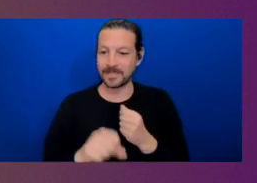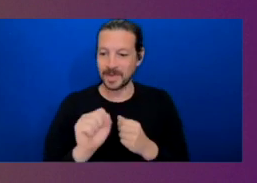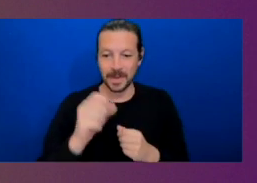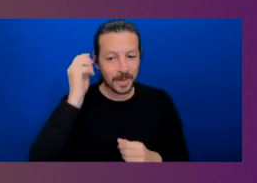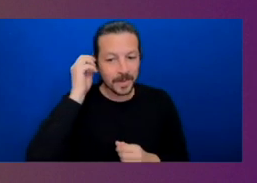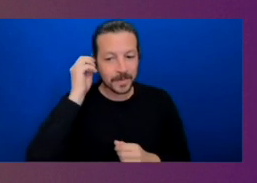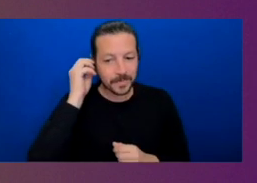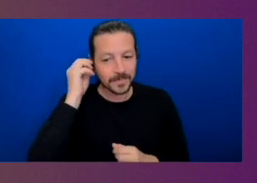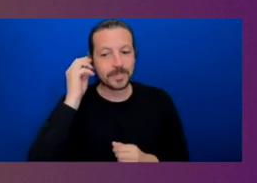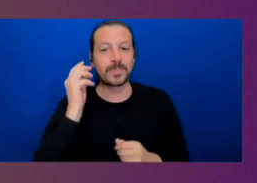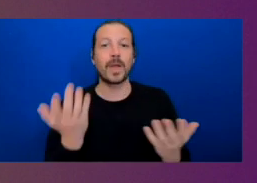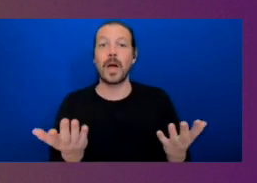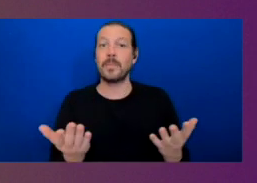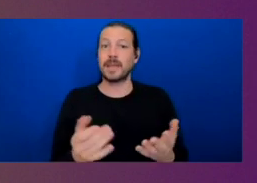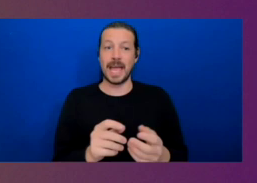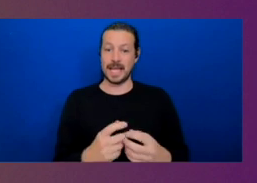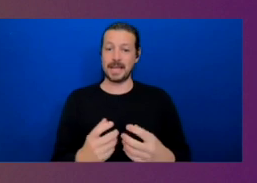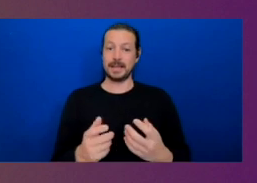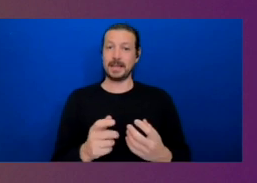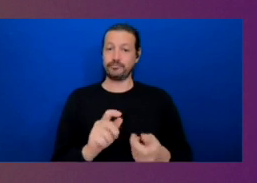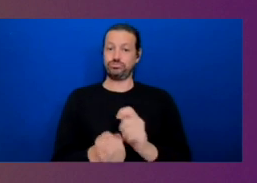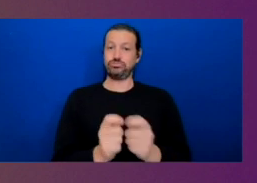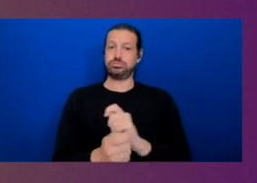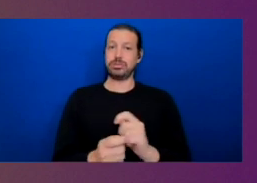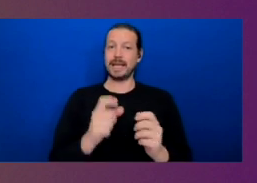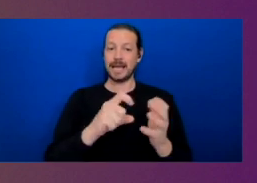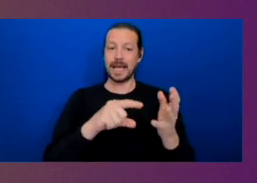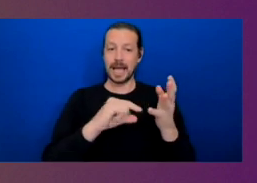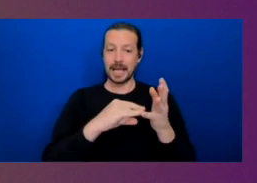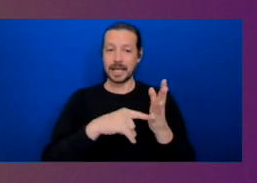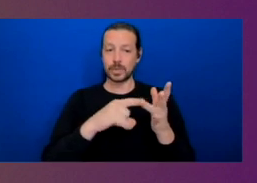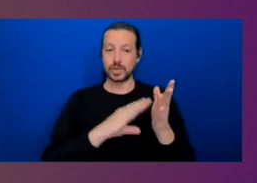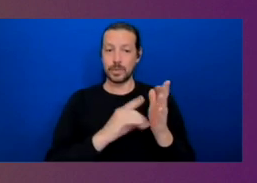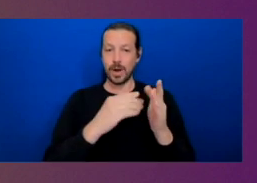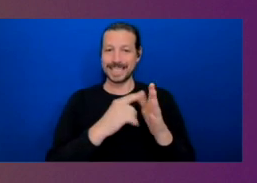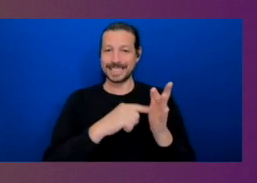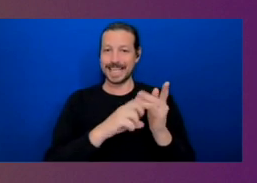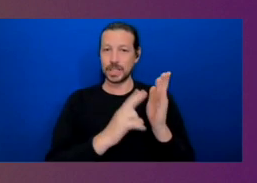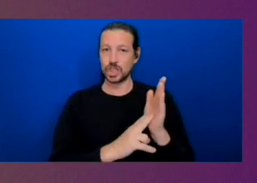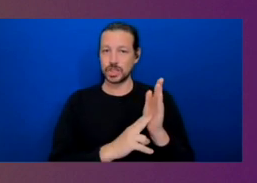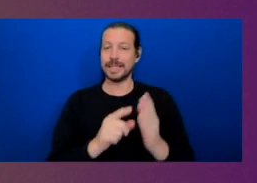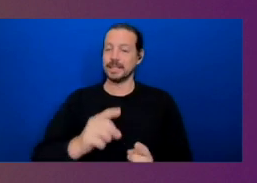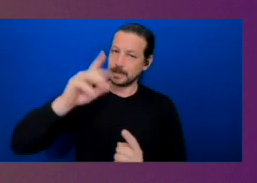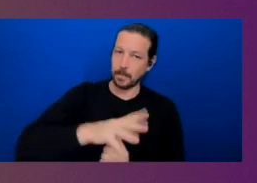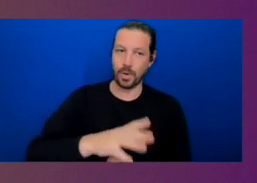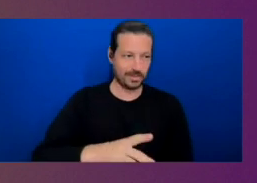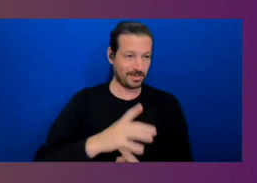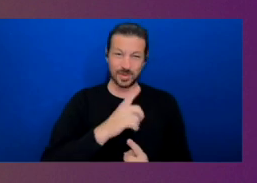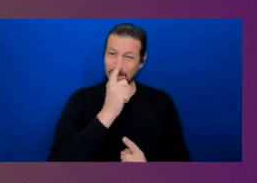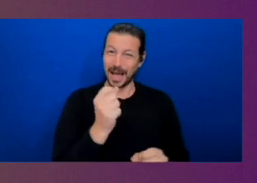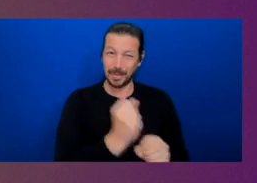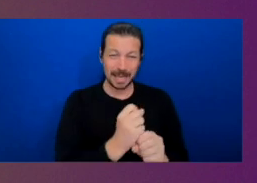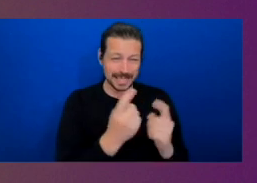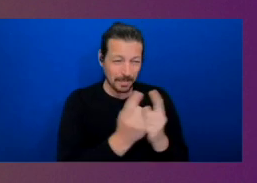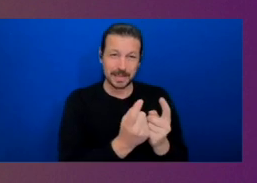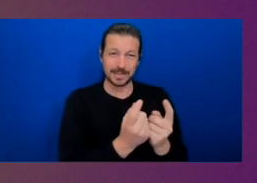here. Customization is critical, because you're never going to be able to create any product that meets everyone's needs. You have to allow